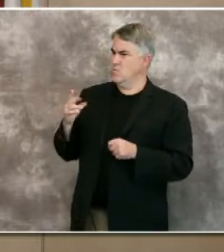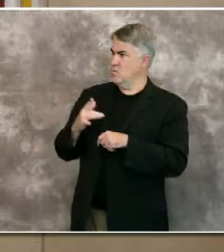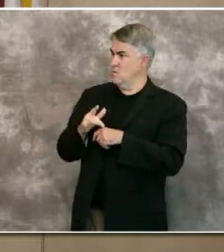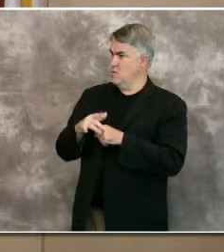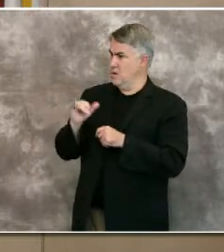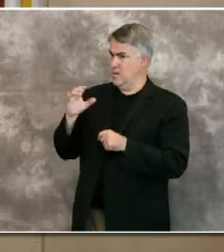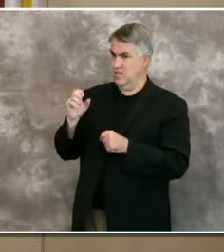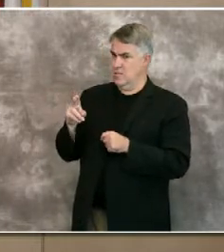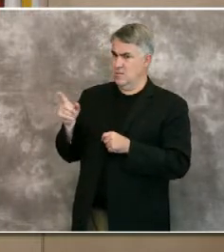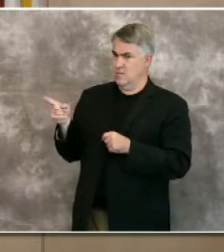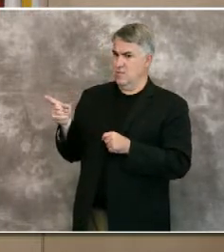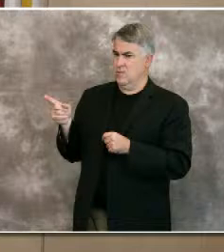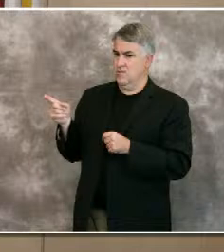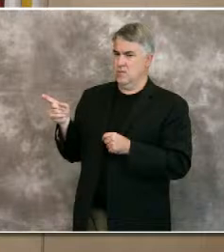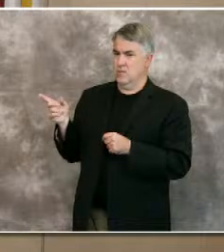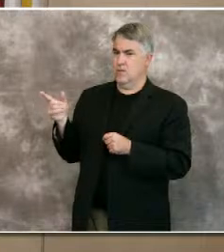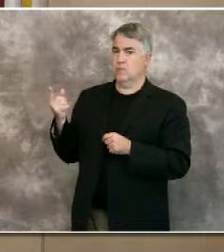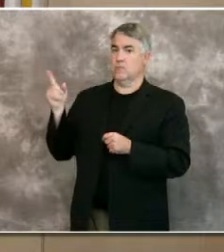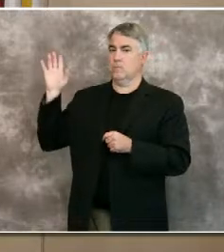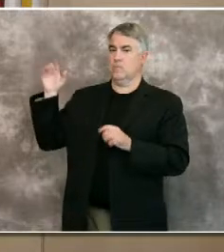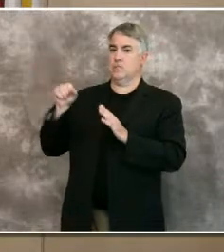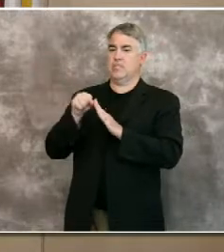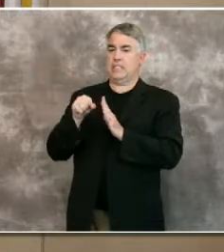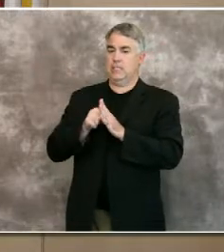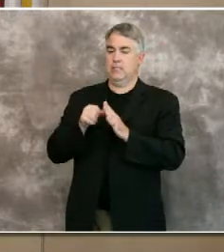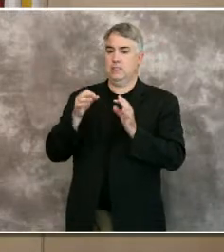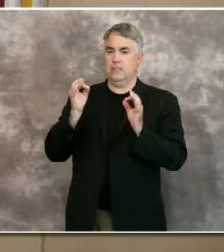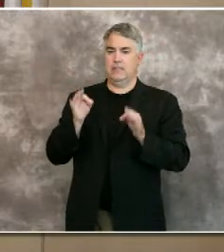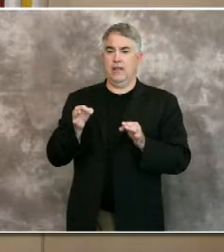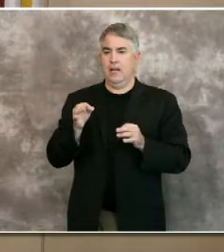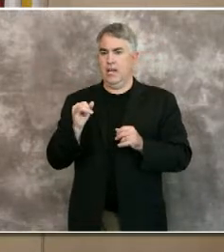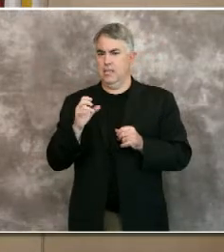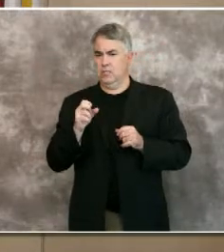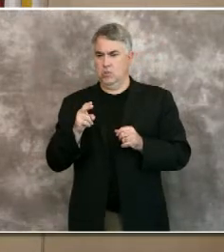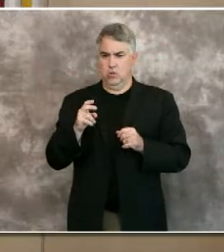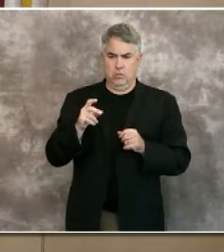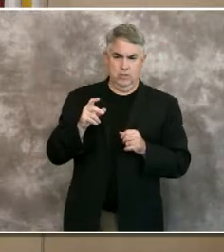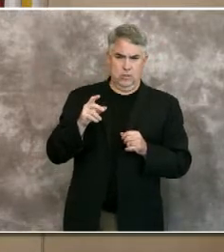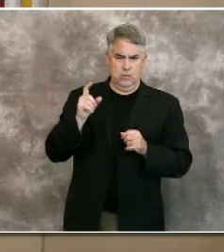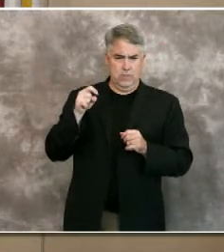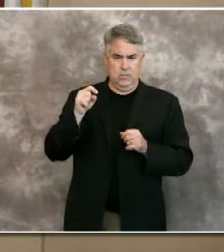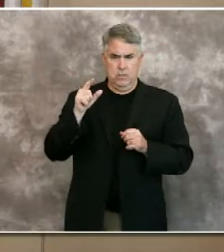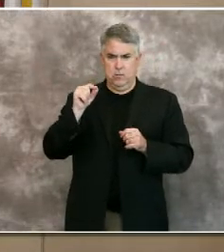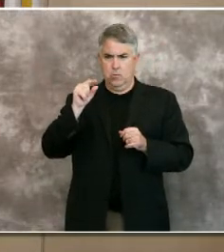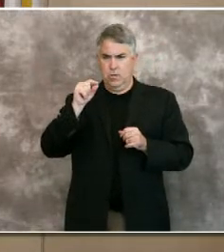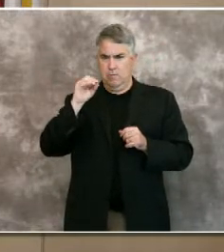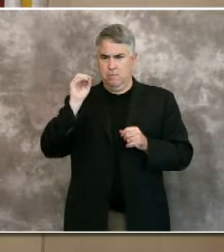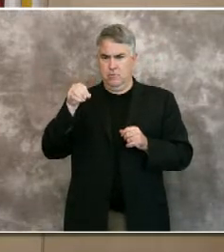trigger came from the state. So that is actually ICU beds, I believe, is 20%,